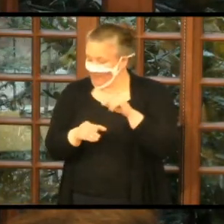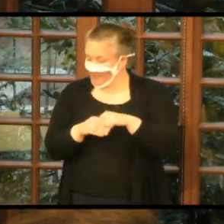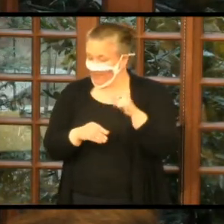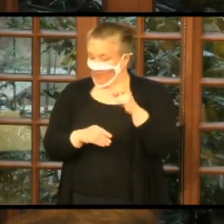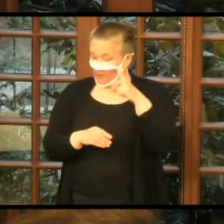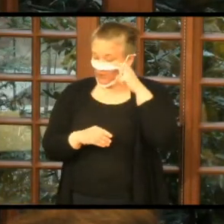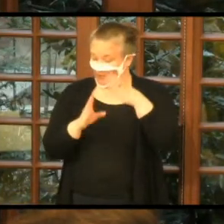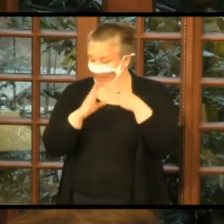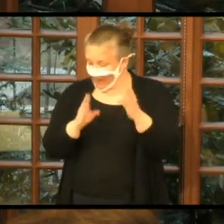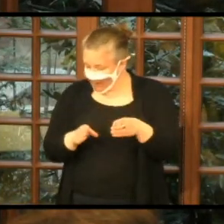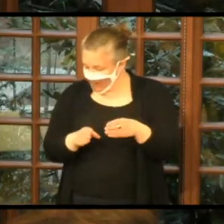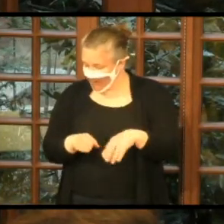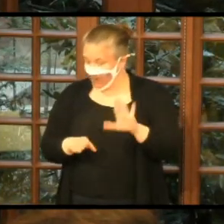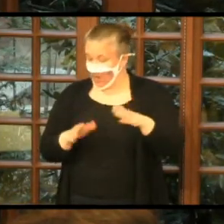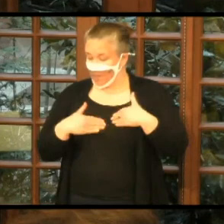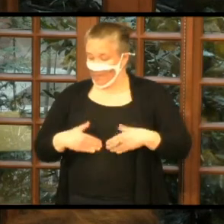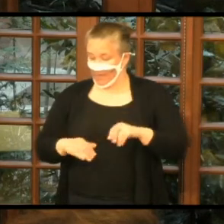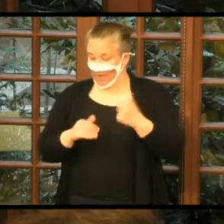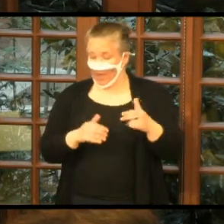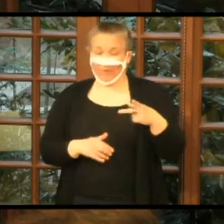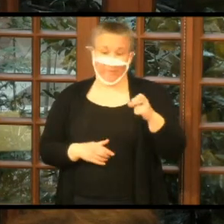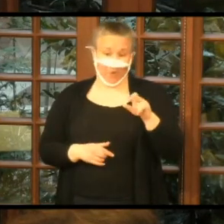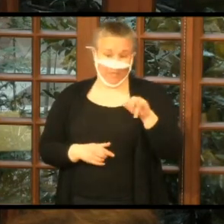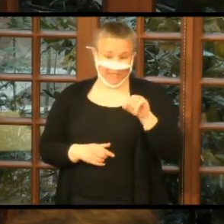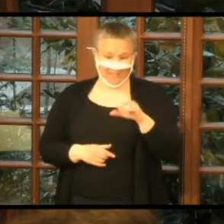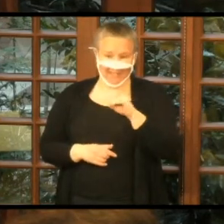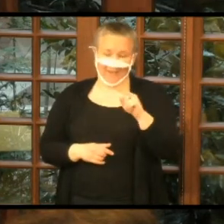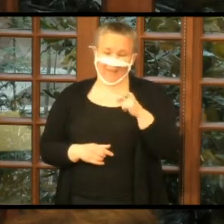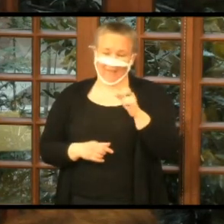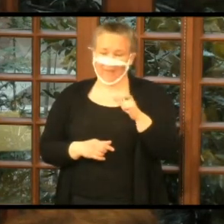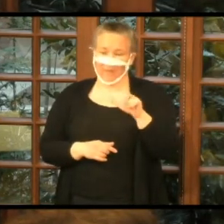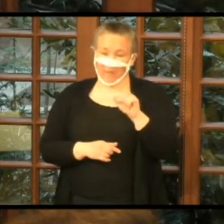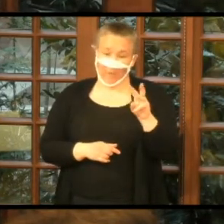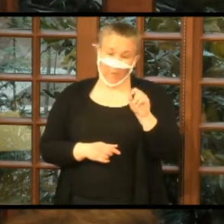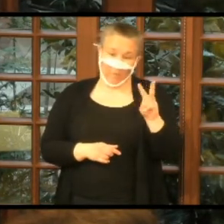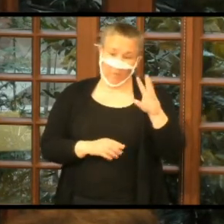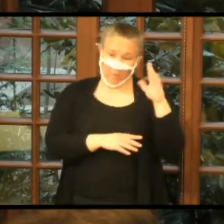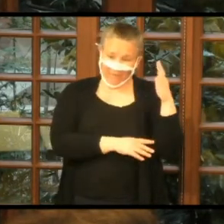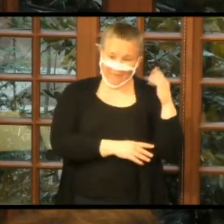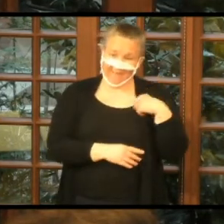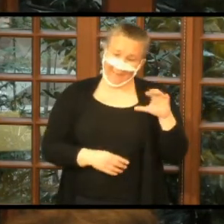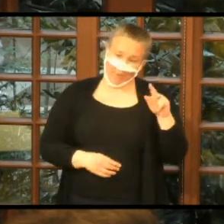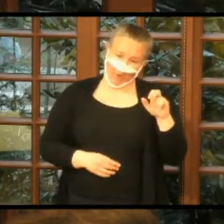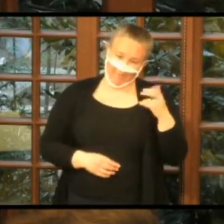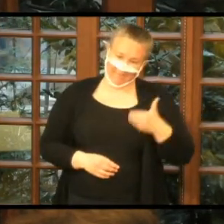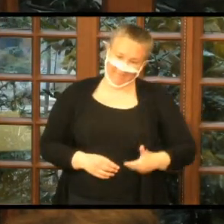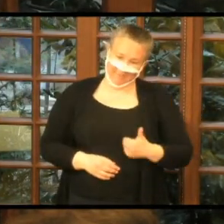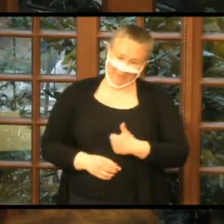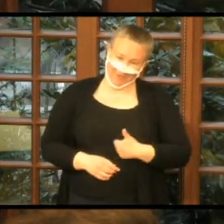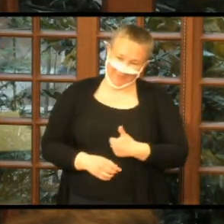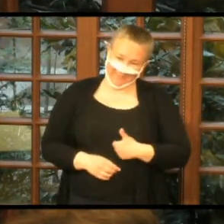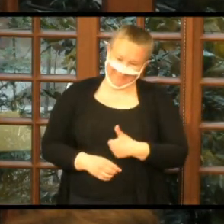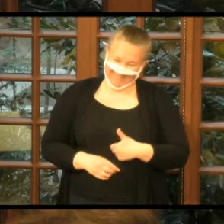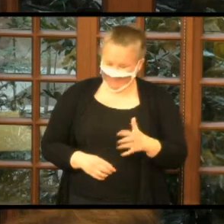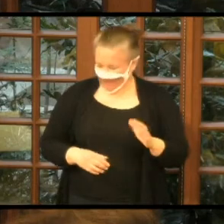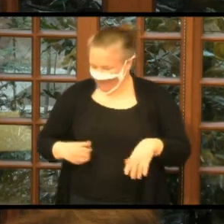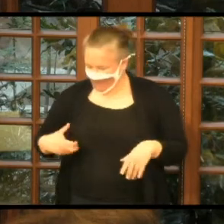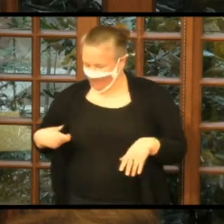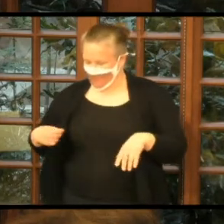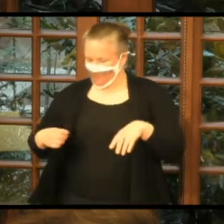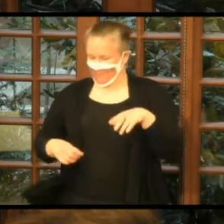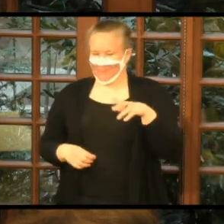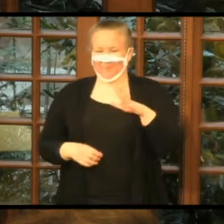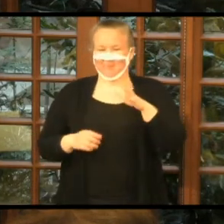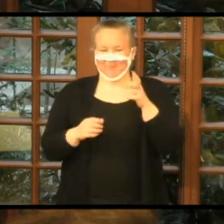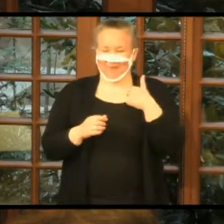House, Her Body and Other Parties, and The Low, Low Woods. And I'm Carmen, sorry, Carmen Machado. Okay, so